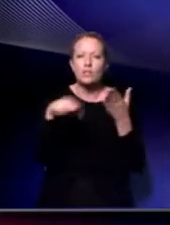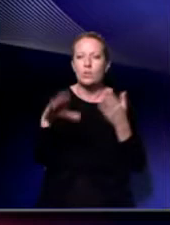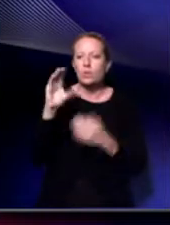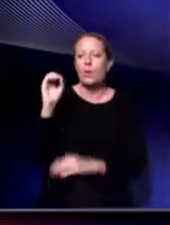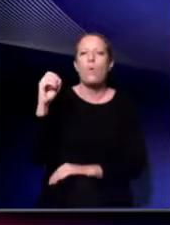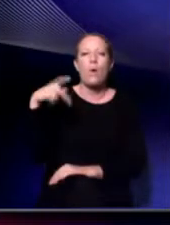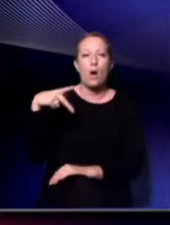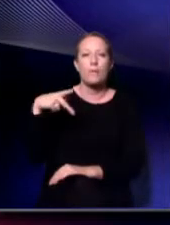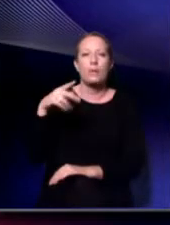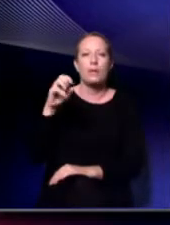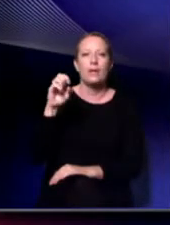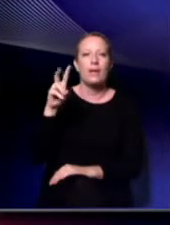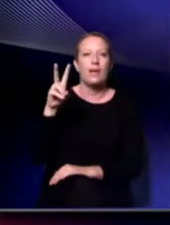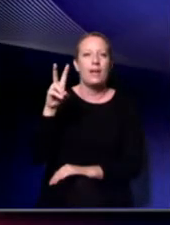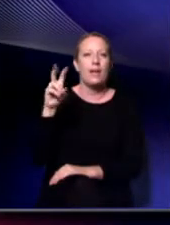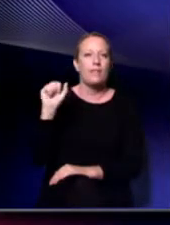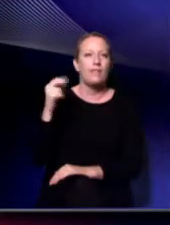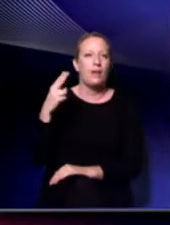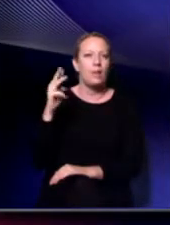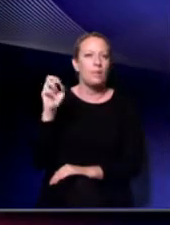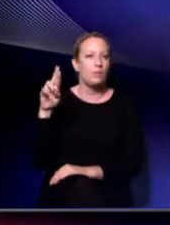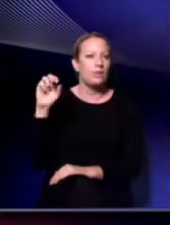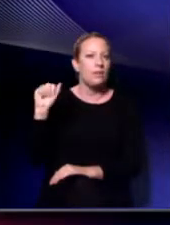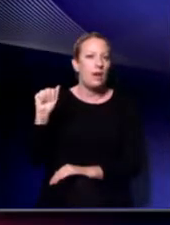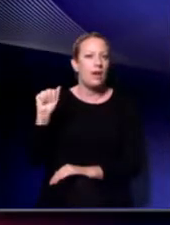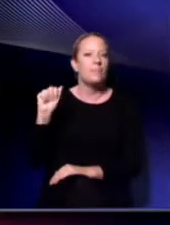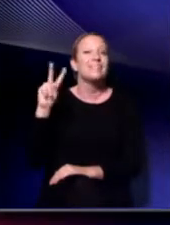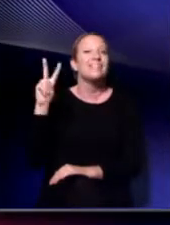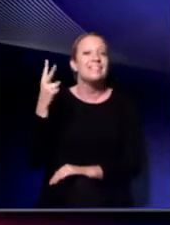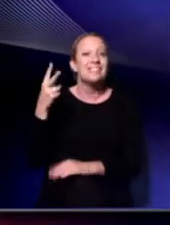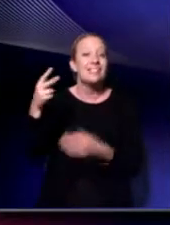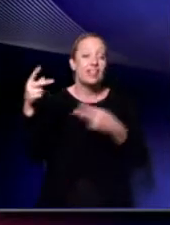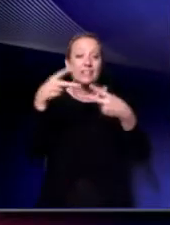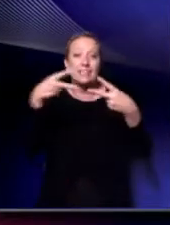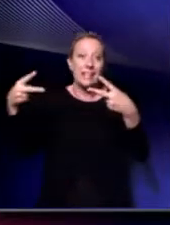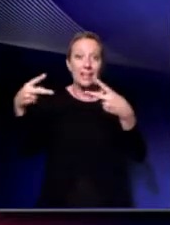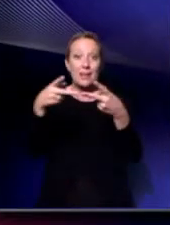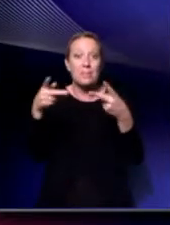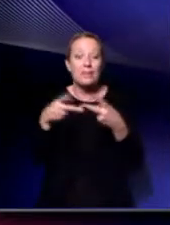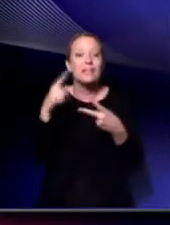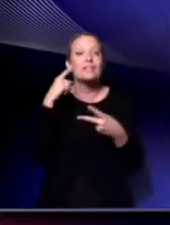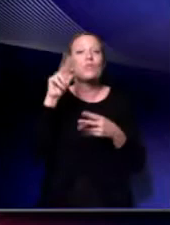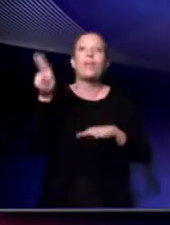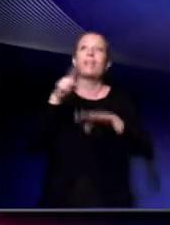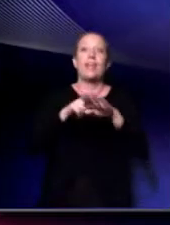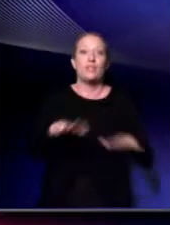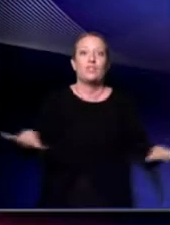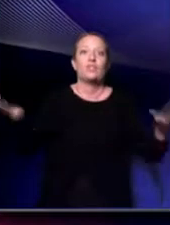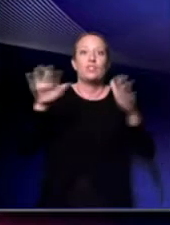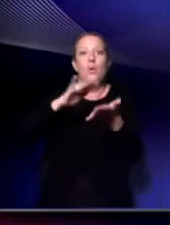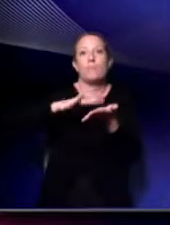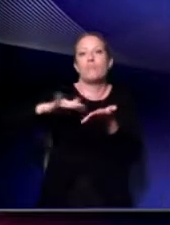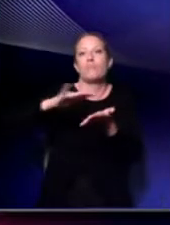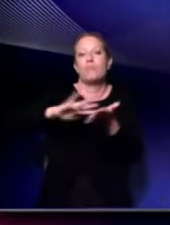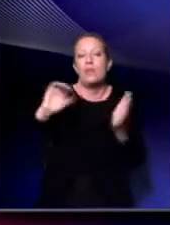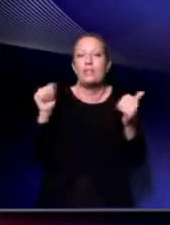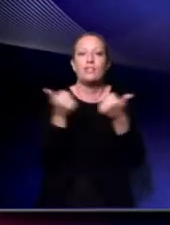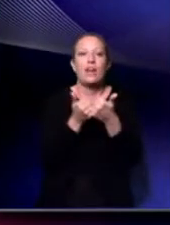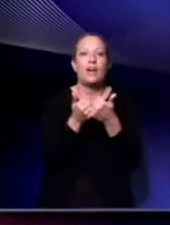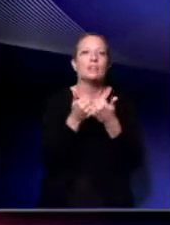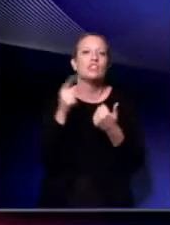Maria, who you might remember got second place in the National Braille Challenge. She's also at University High School, one of the top high schools in the